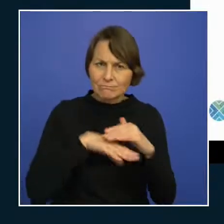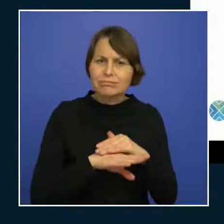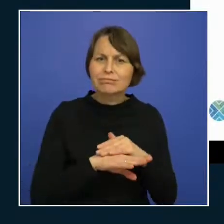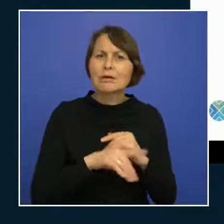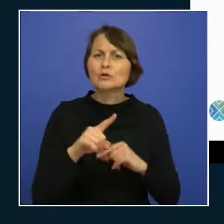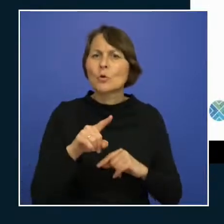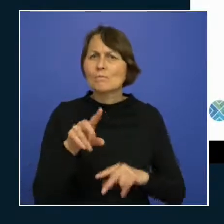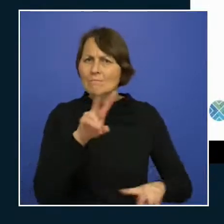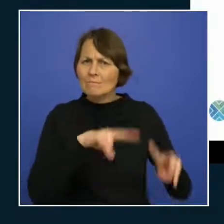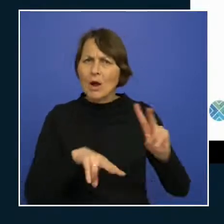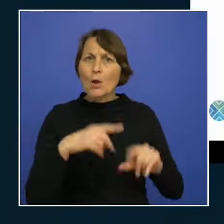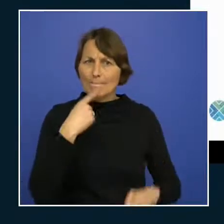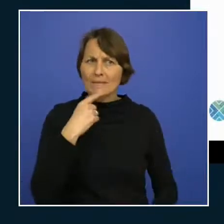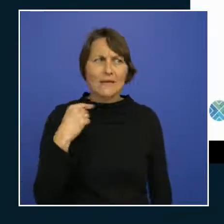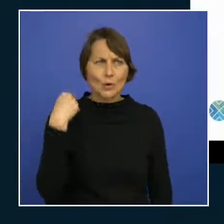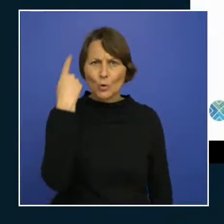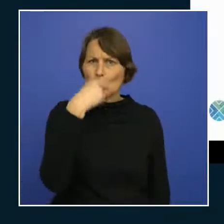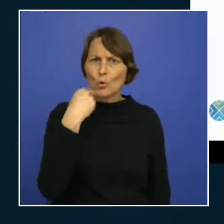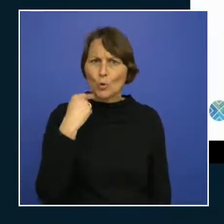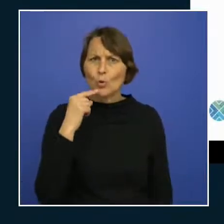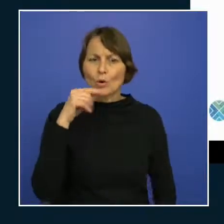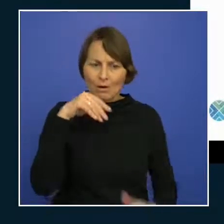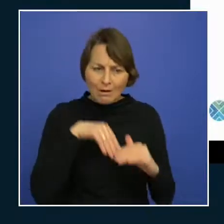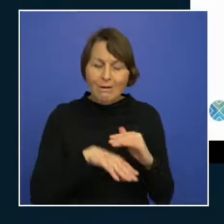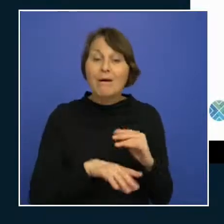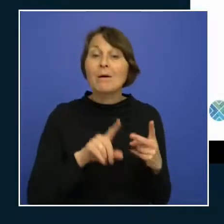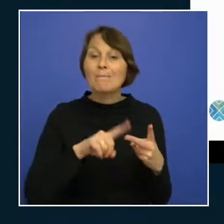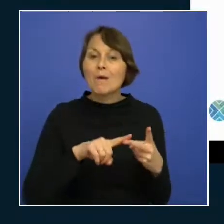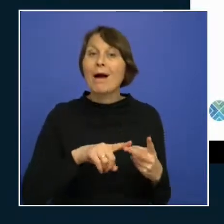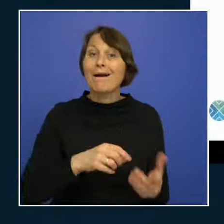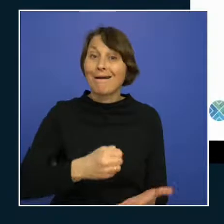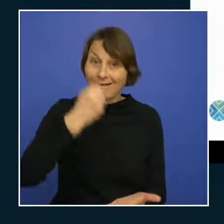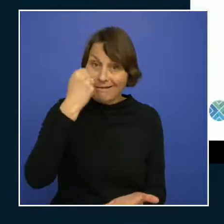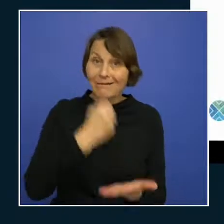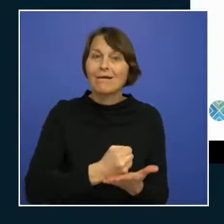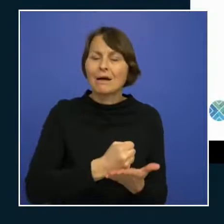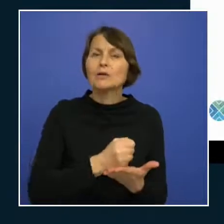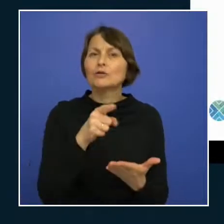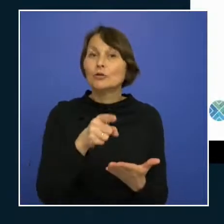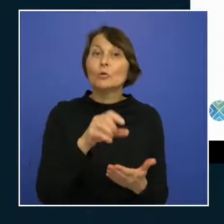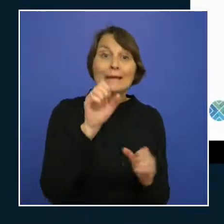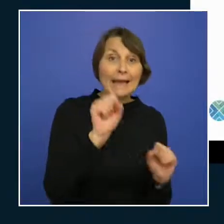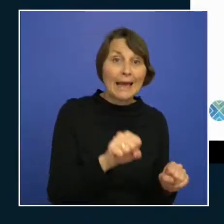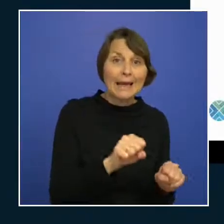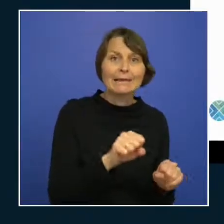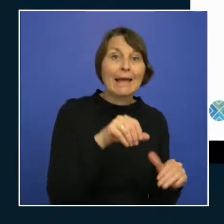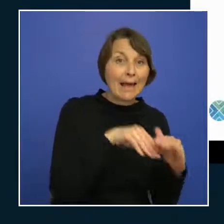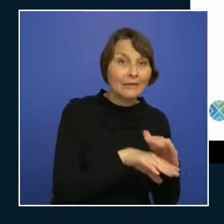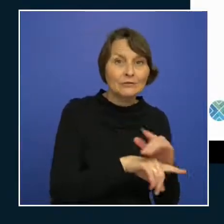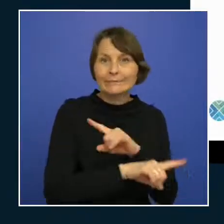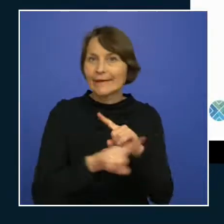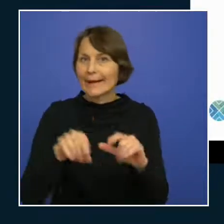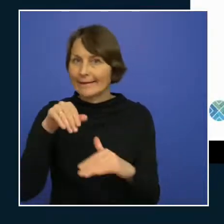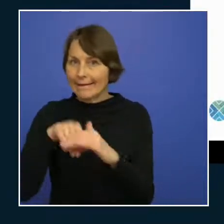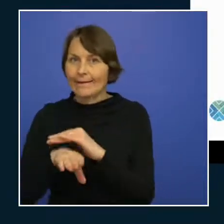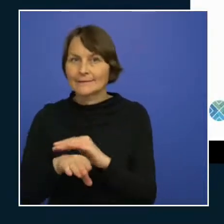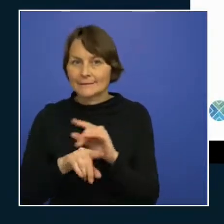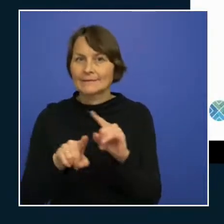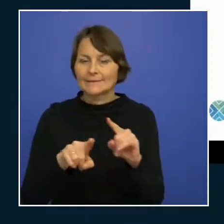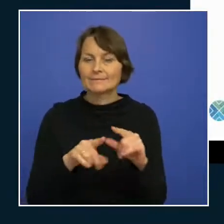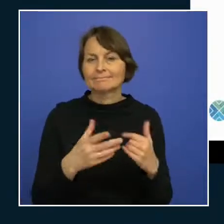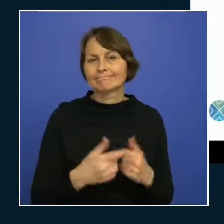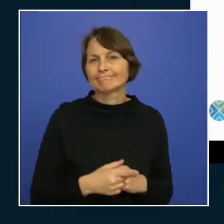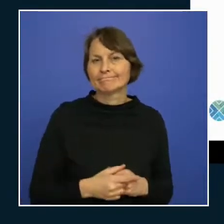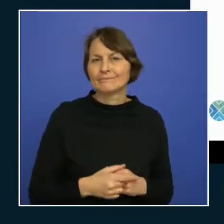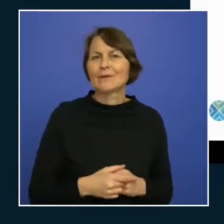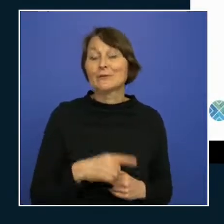verifying who you are, whereas authorization determines what you can and cannot do. So let me say that one